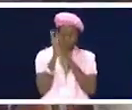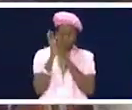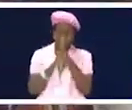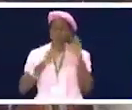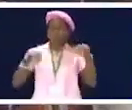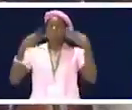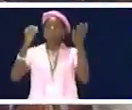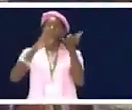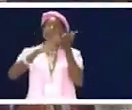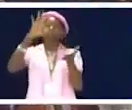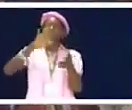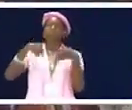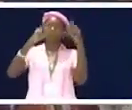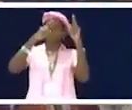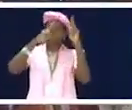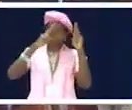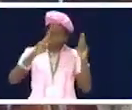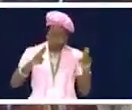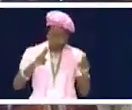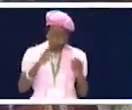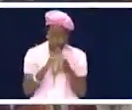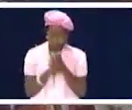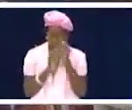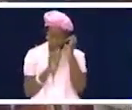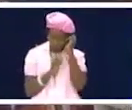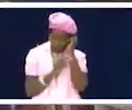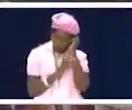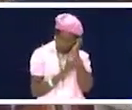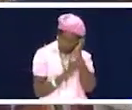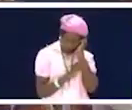Give Him glory, give Him honor.